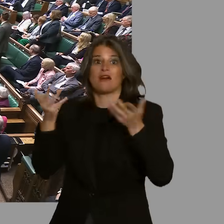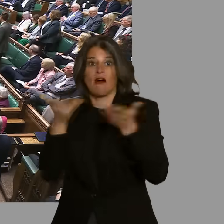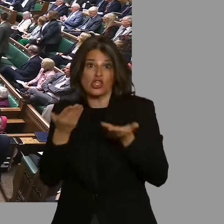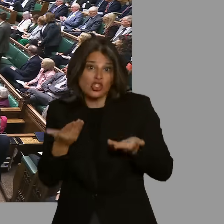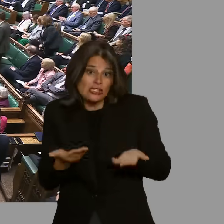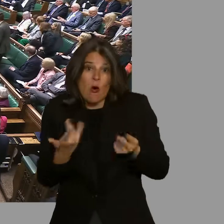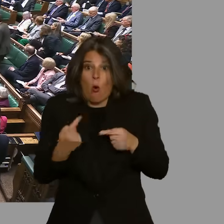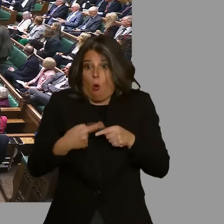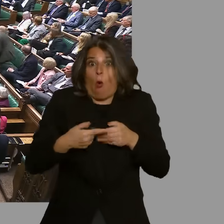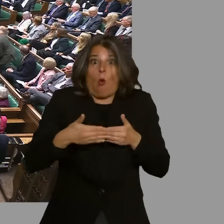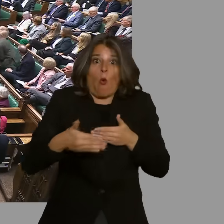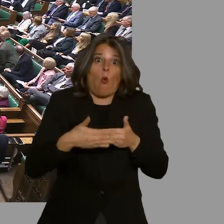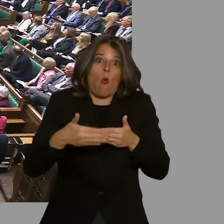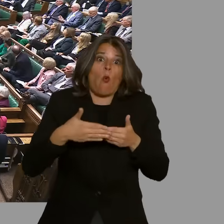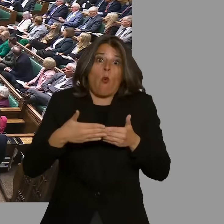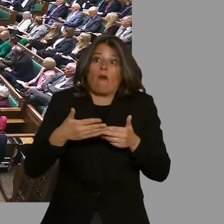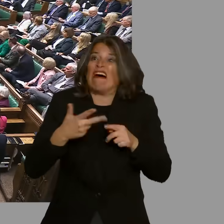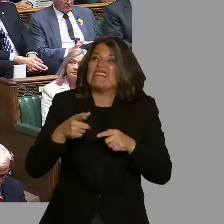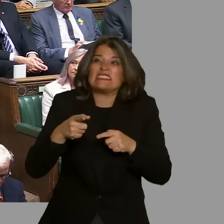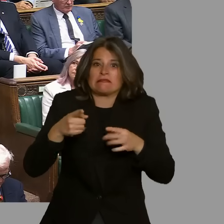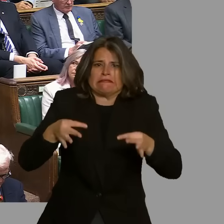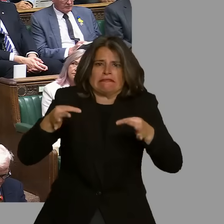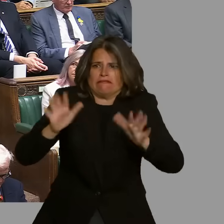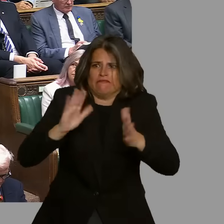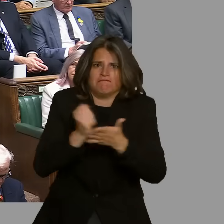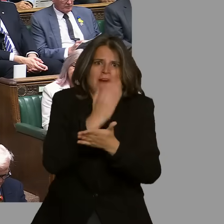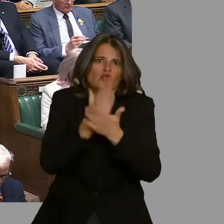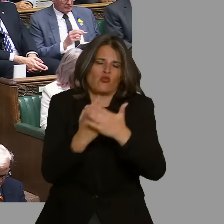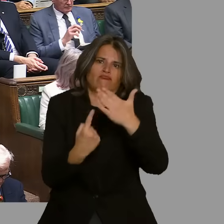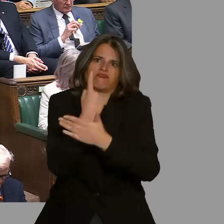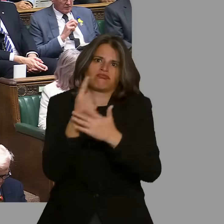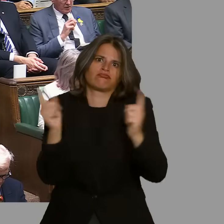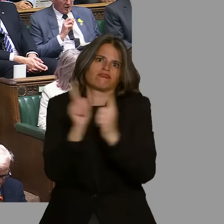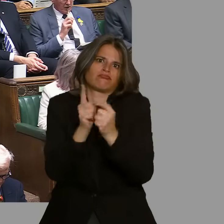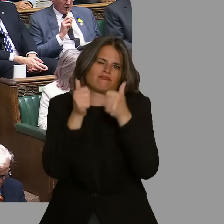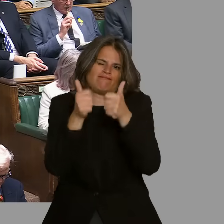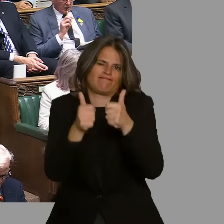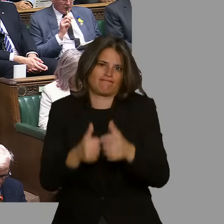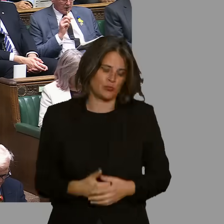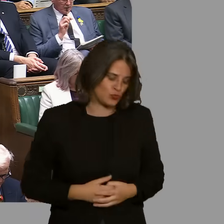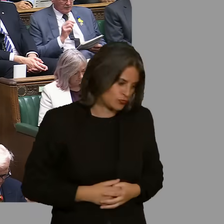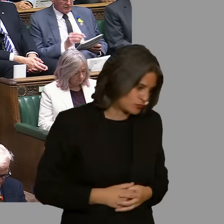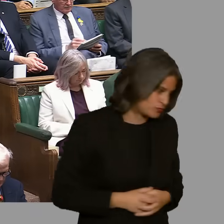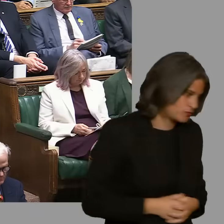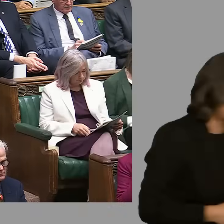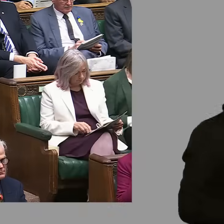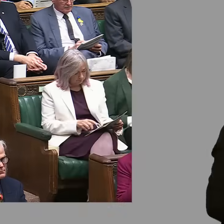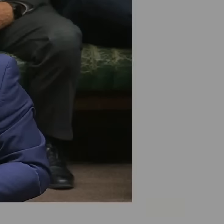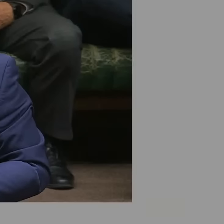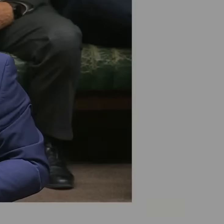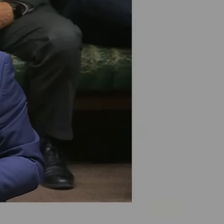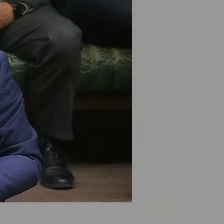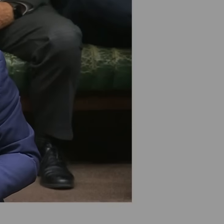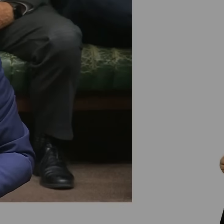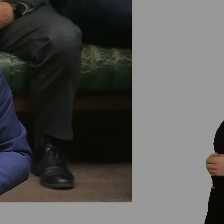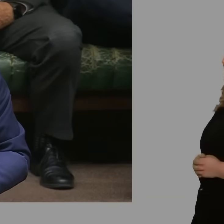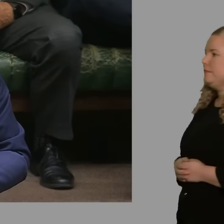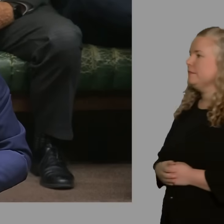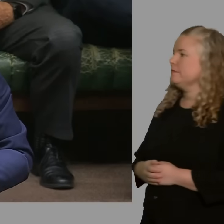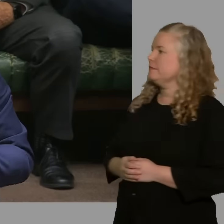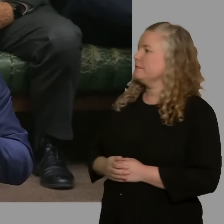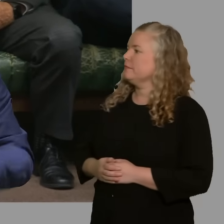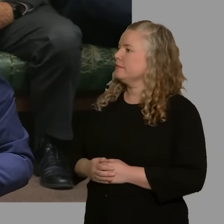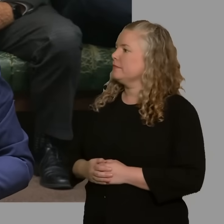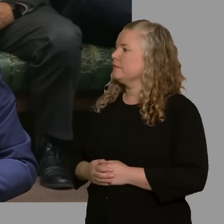Thank you, Mr. Speaker. Business confidence has fallen for 5 consecutive quarters, and Rix has said there is significant concerns in the housing